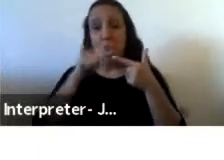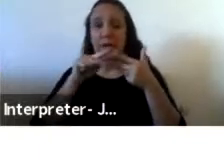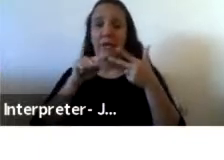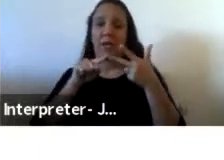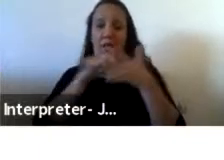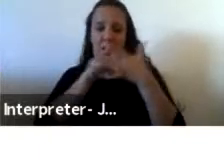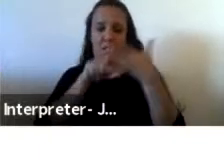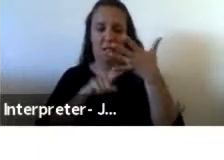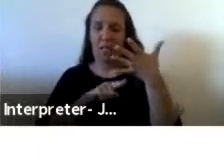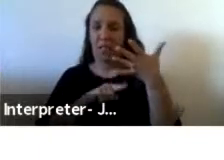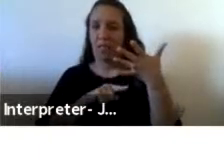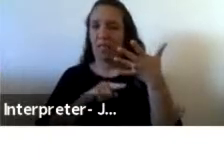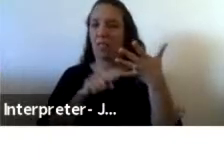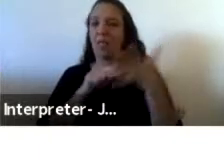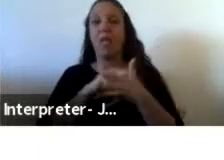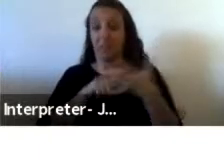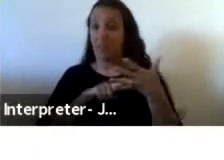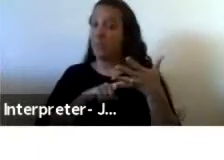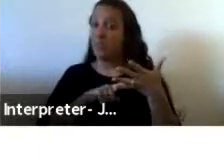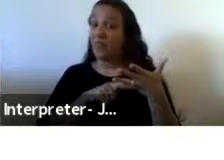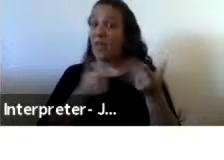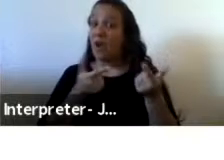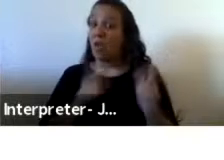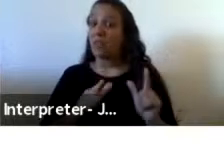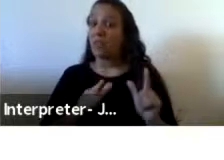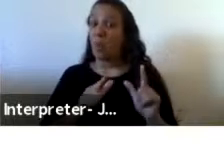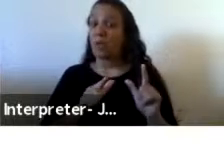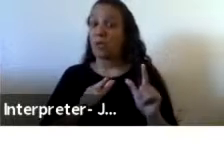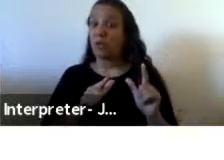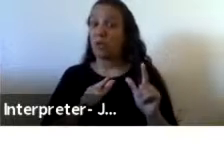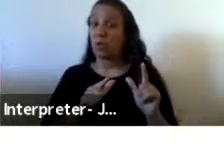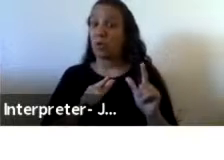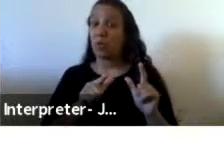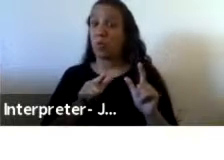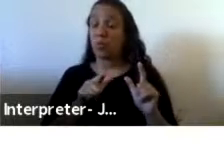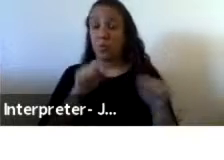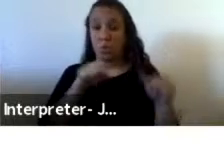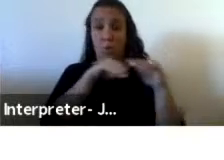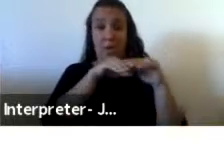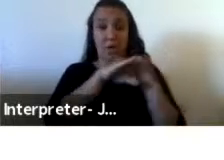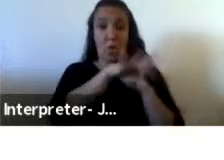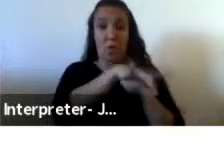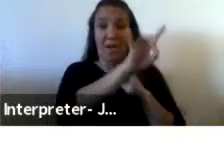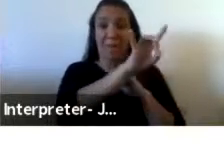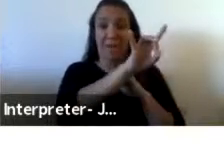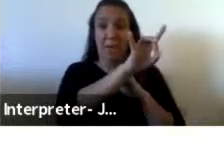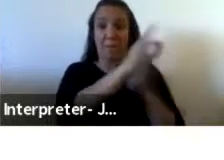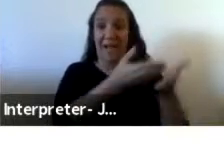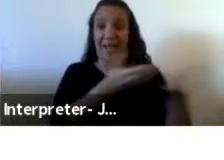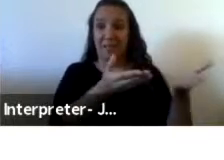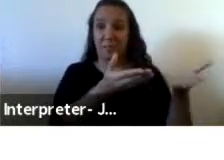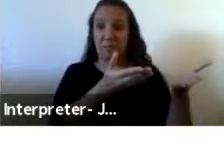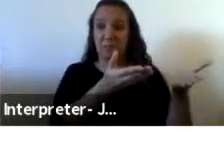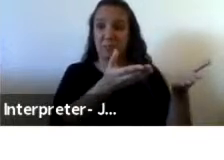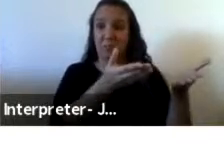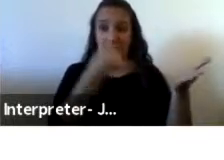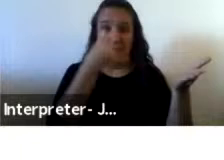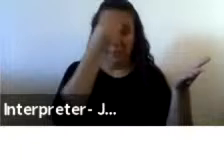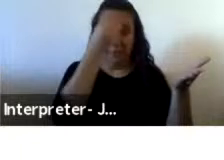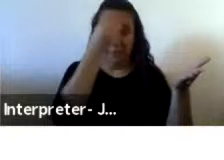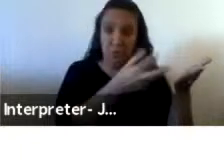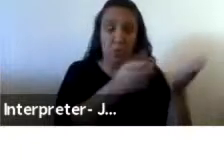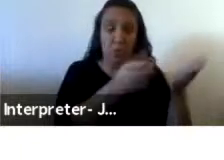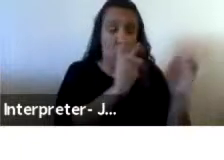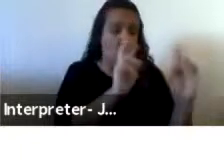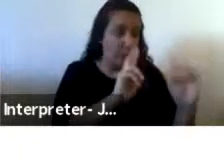other stores, they are actually allowing you to come in and pick up items, and it's convenient. And they'll tell you when it's ready and you'll receive